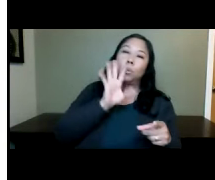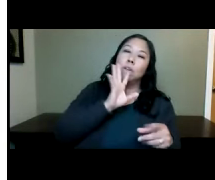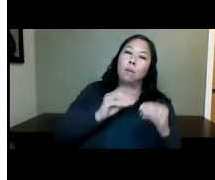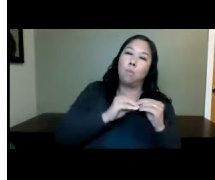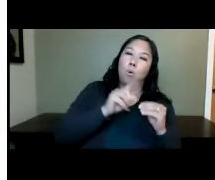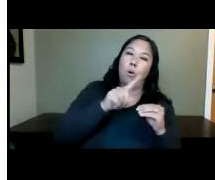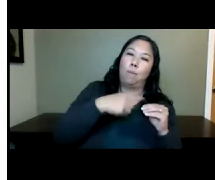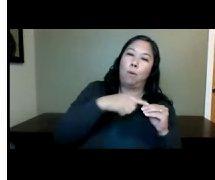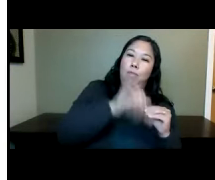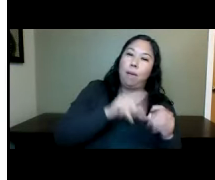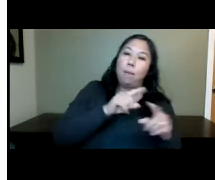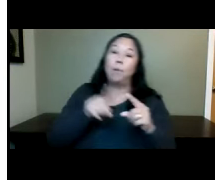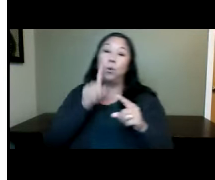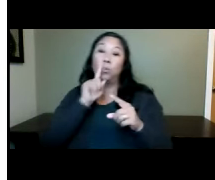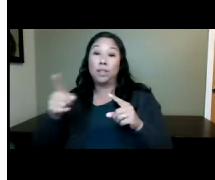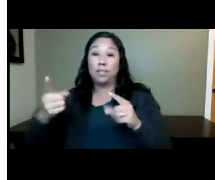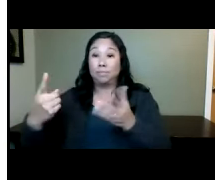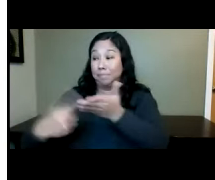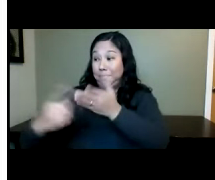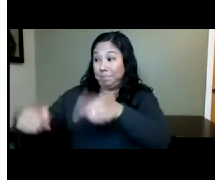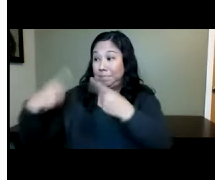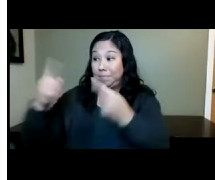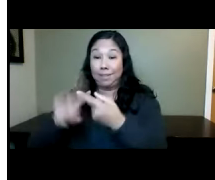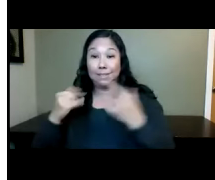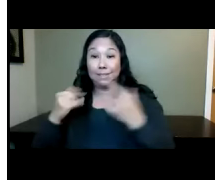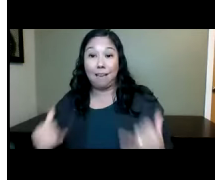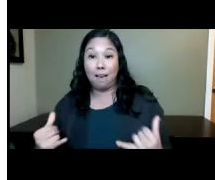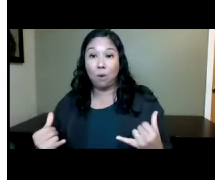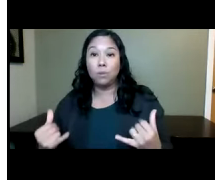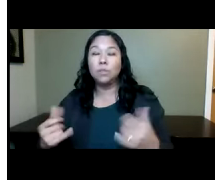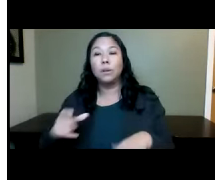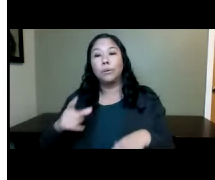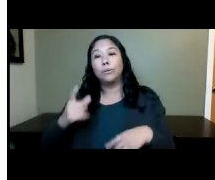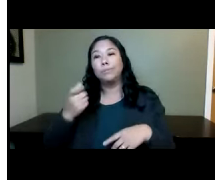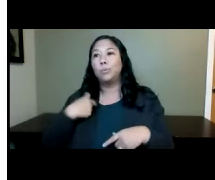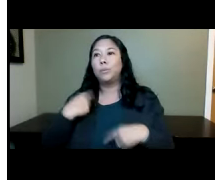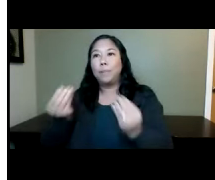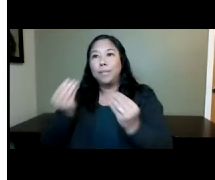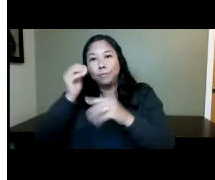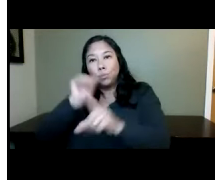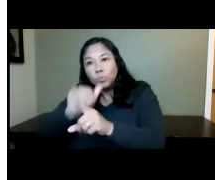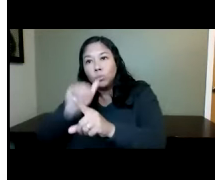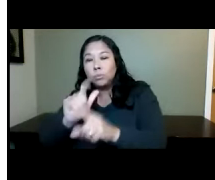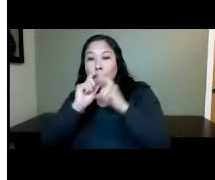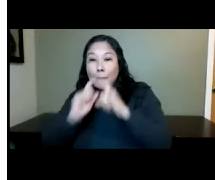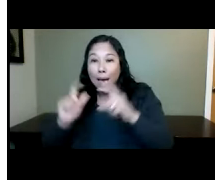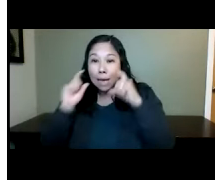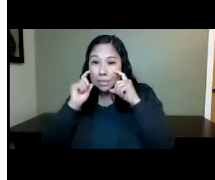to what people have been discussing up until now. So in terms of masks, do masks protect you from the virus?